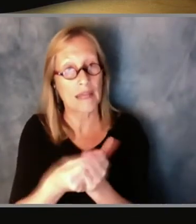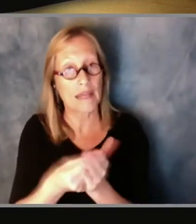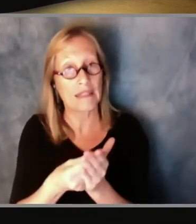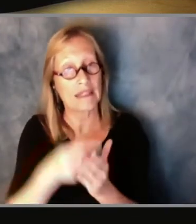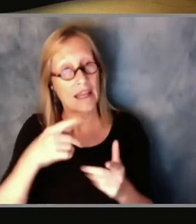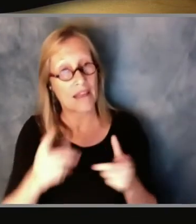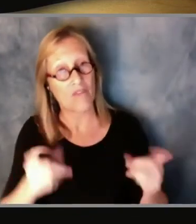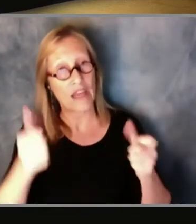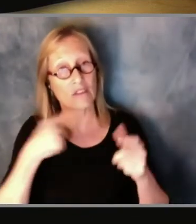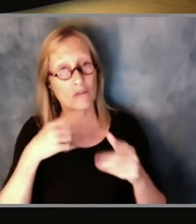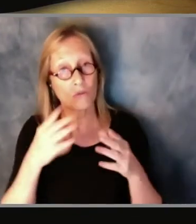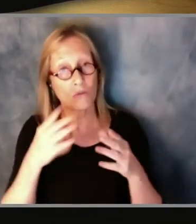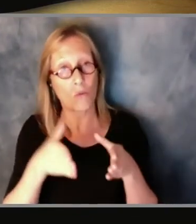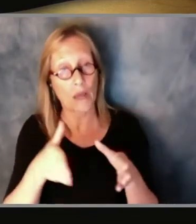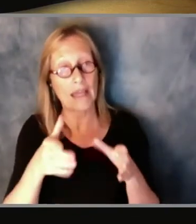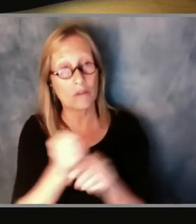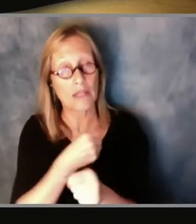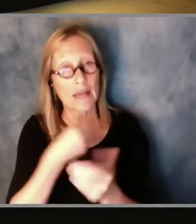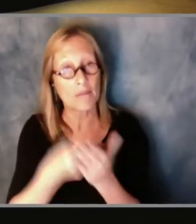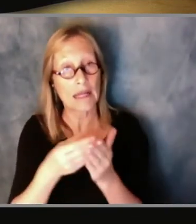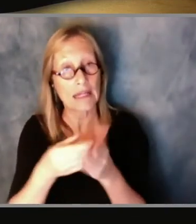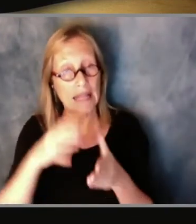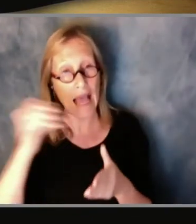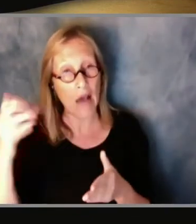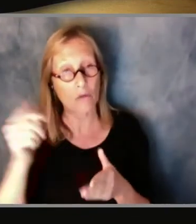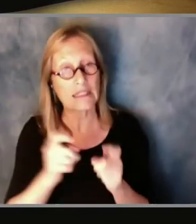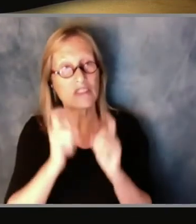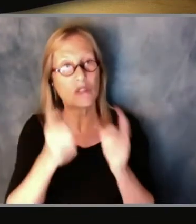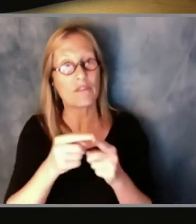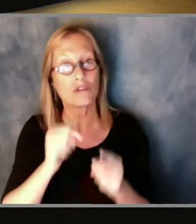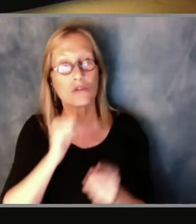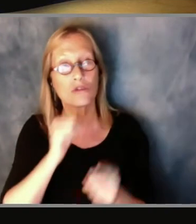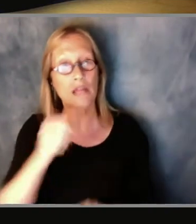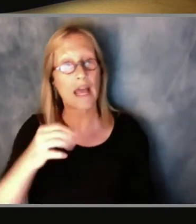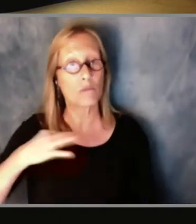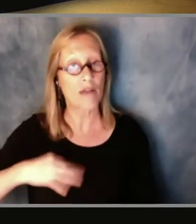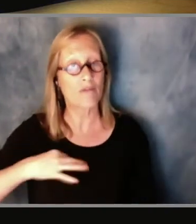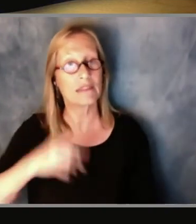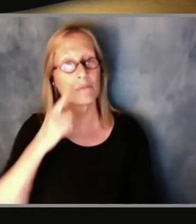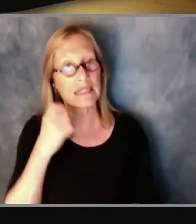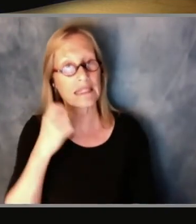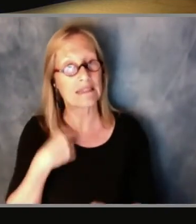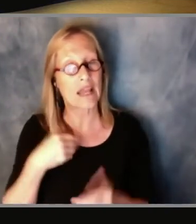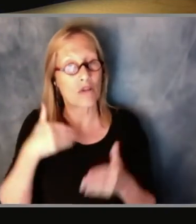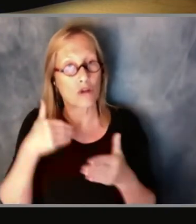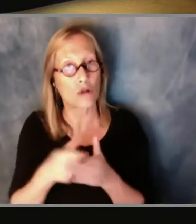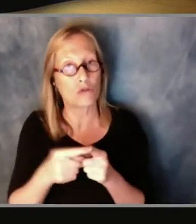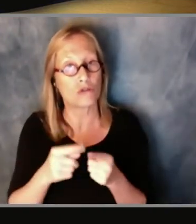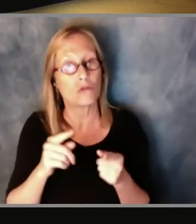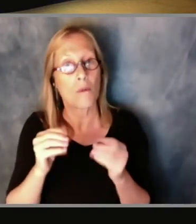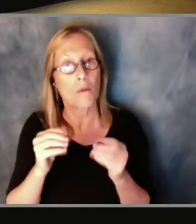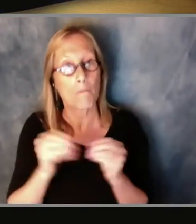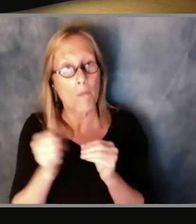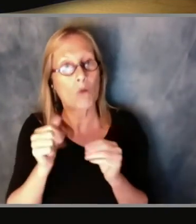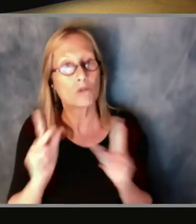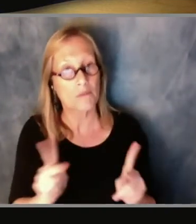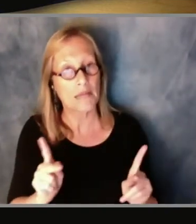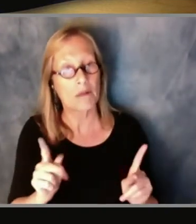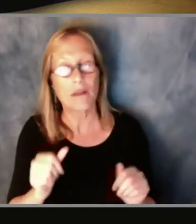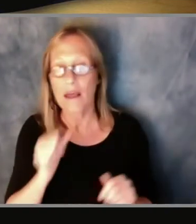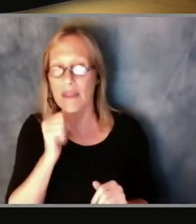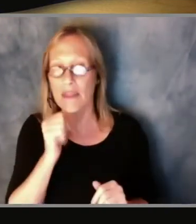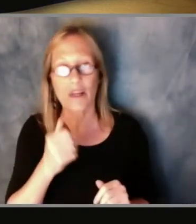is to be able to give it to nonprofits because they are the closest to the ground that we know. They don't have a lot of the